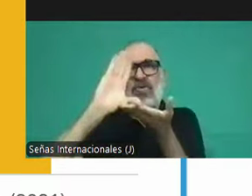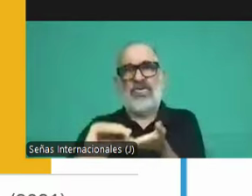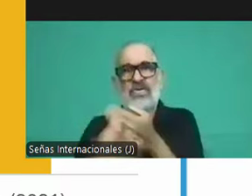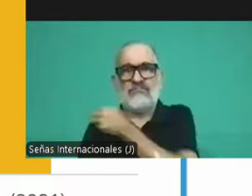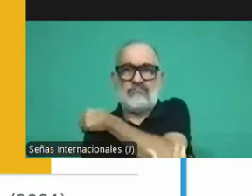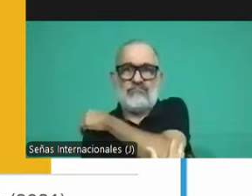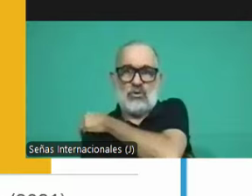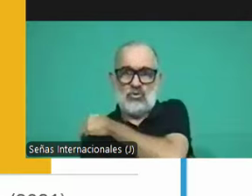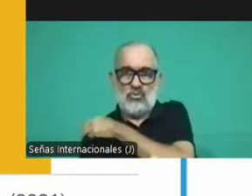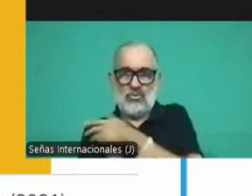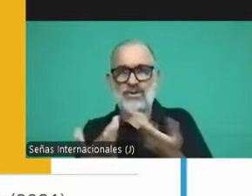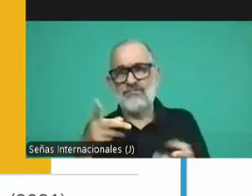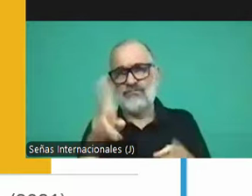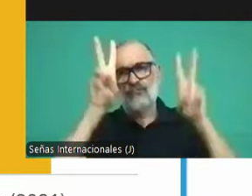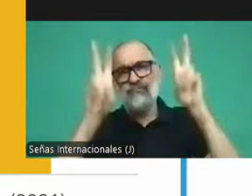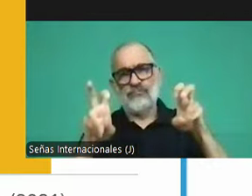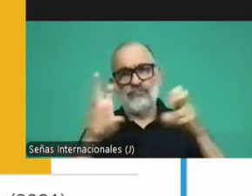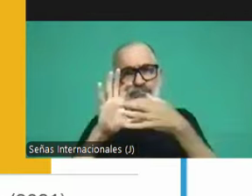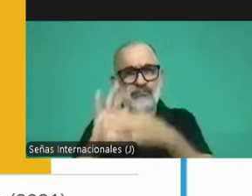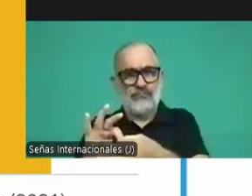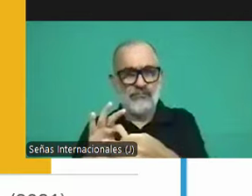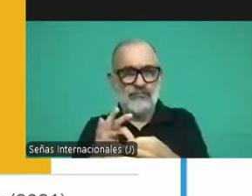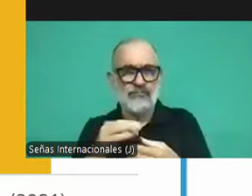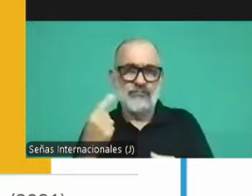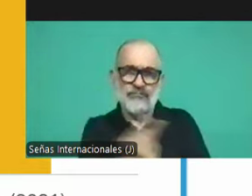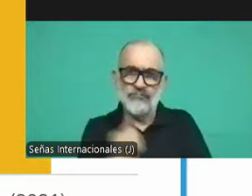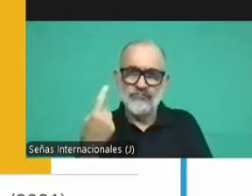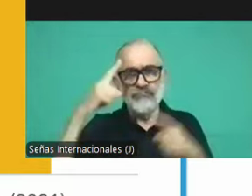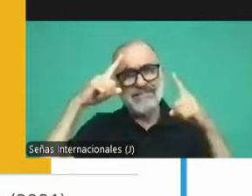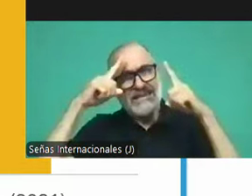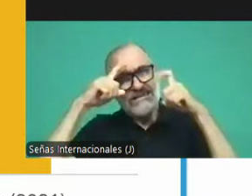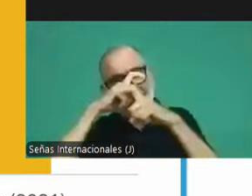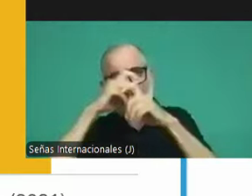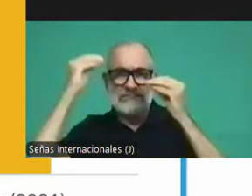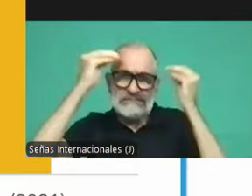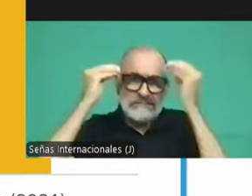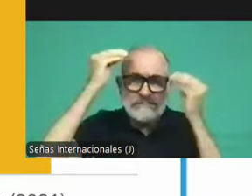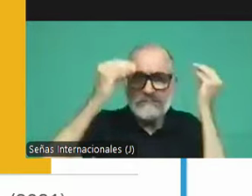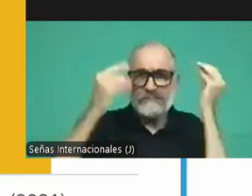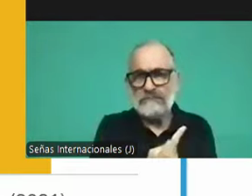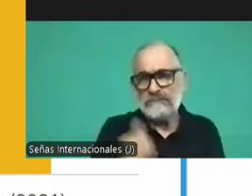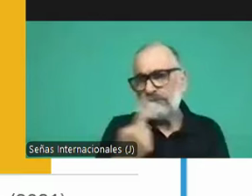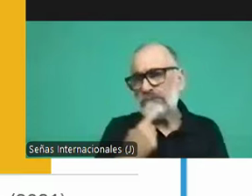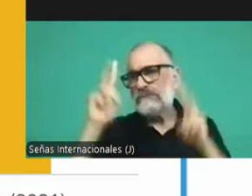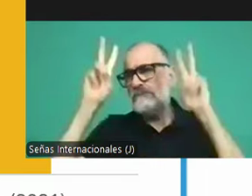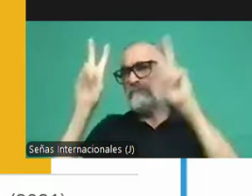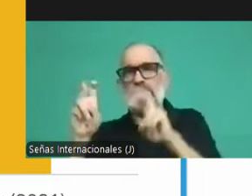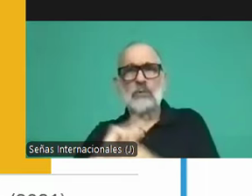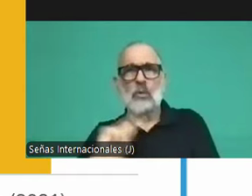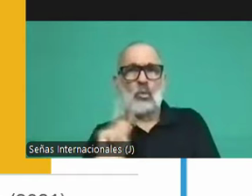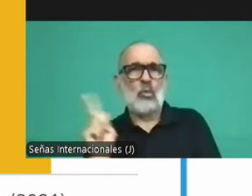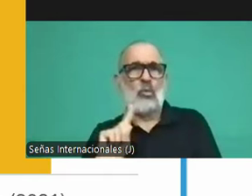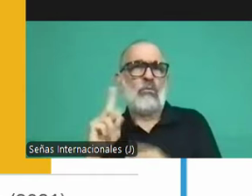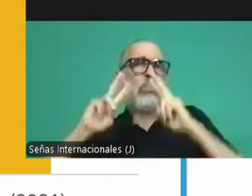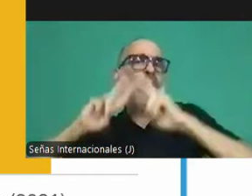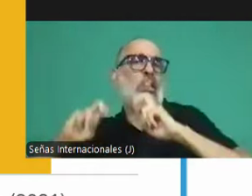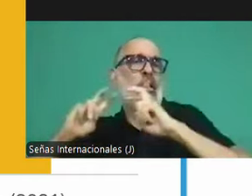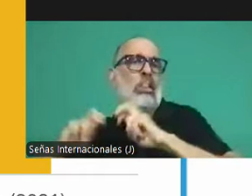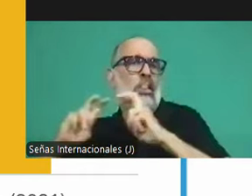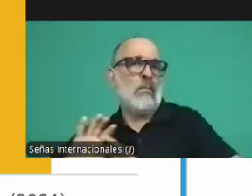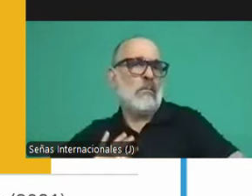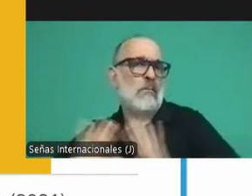impoverished. So in that preocupante para case, we nosotros, ¿no? En close this términos de concerning loop for us in terms analizar of el componente de analyzing gasto de bolsillo como the